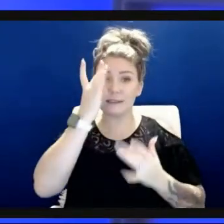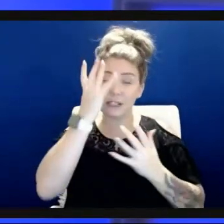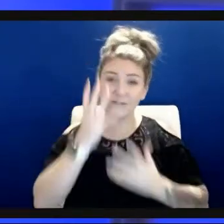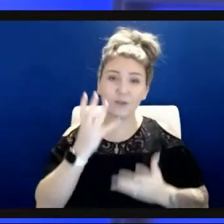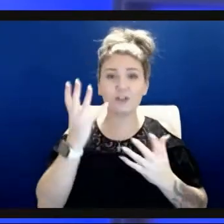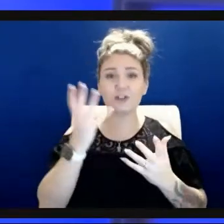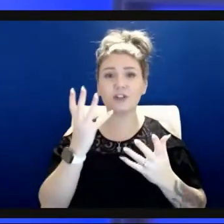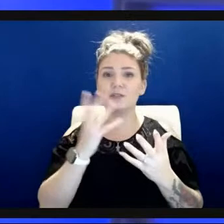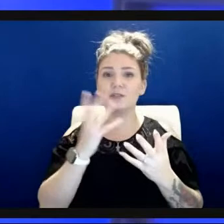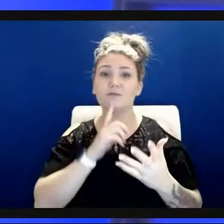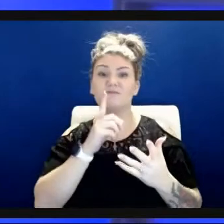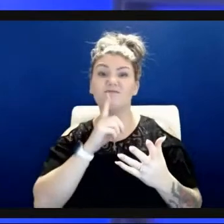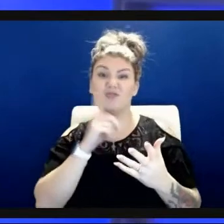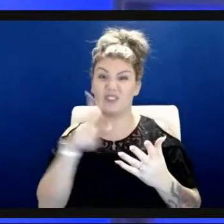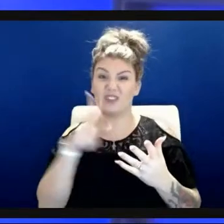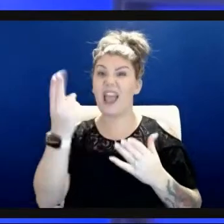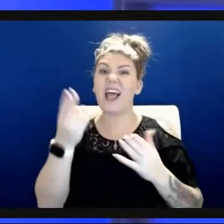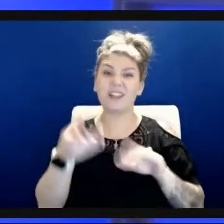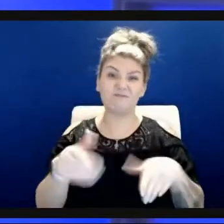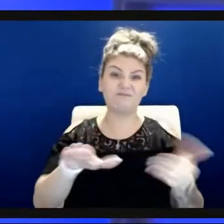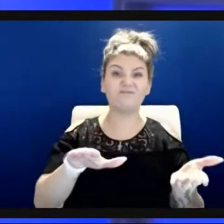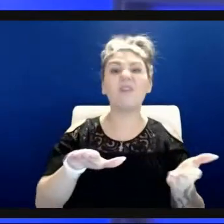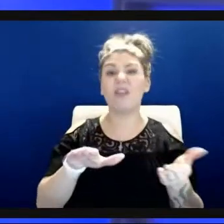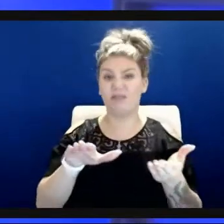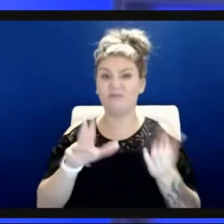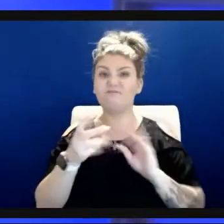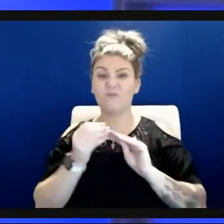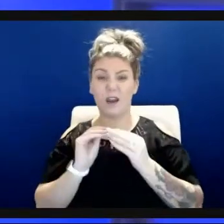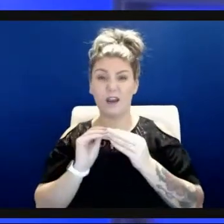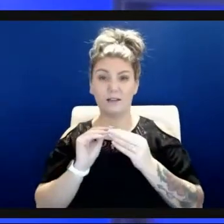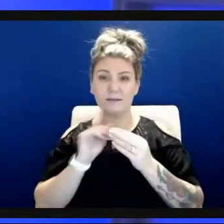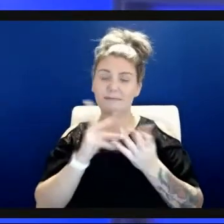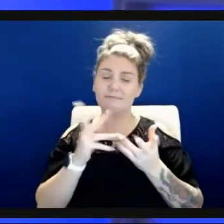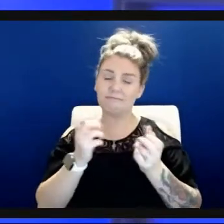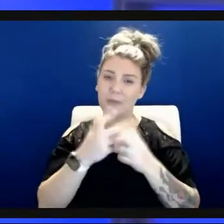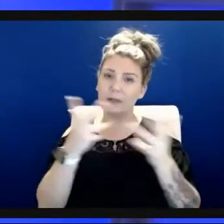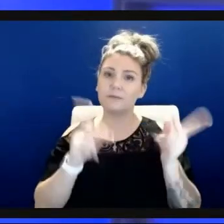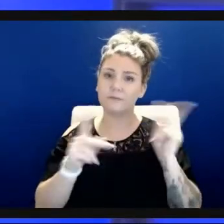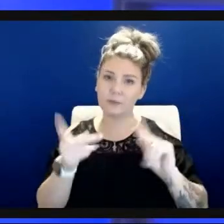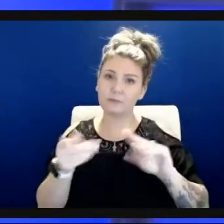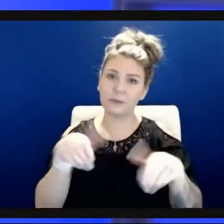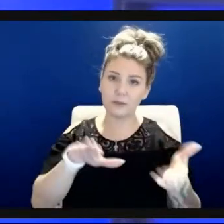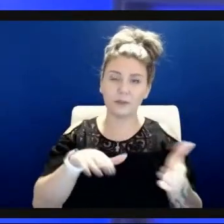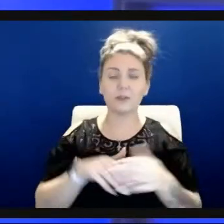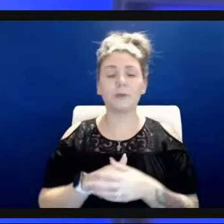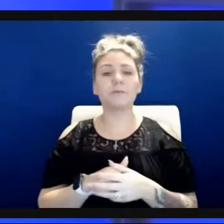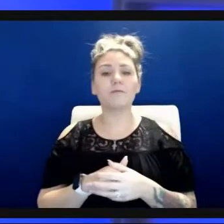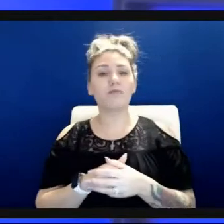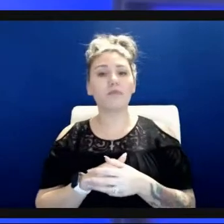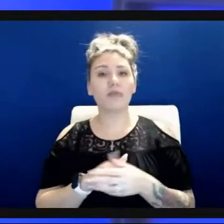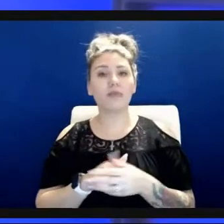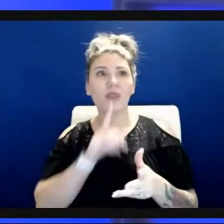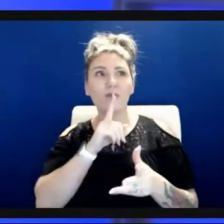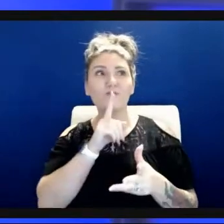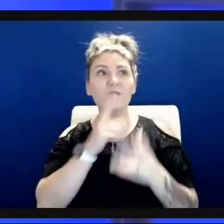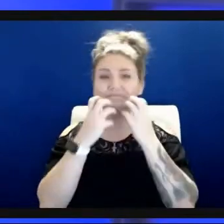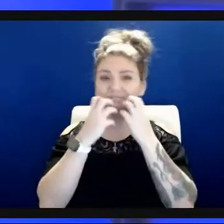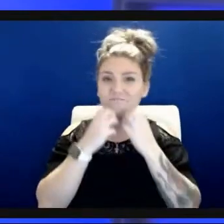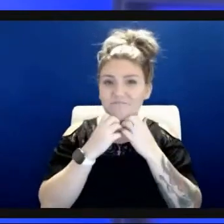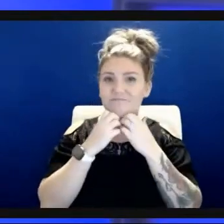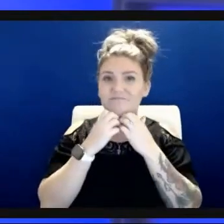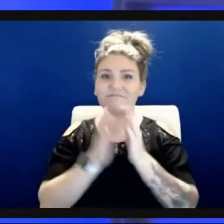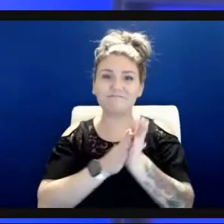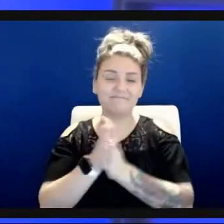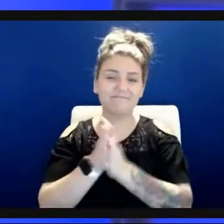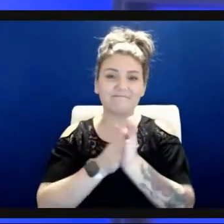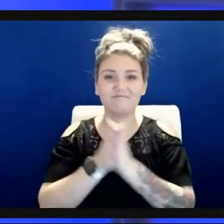high mortality rates, that kill a lot of people, and I'm really driven to try to make dents in that. I'm really driven to try to improve that.